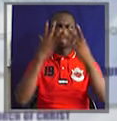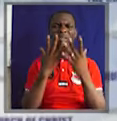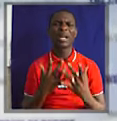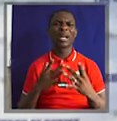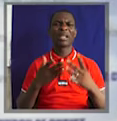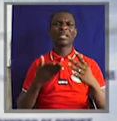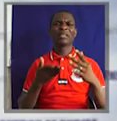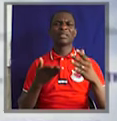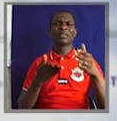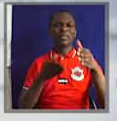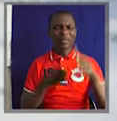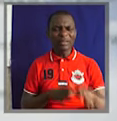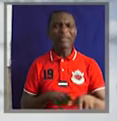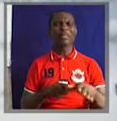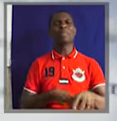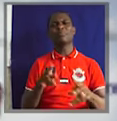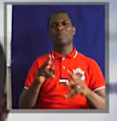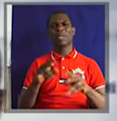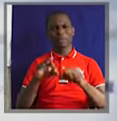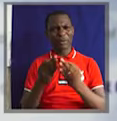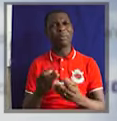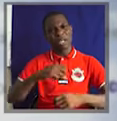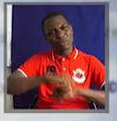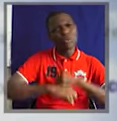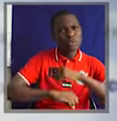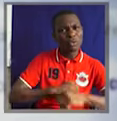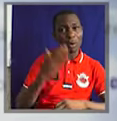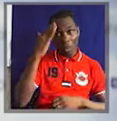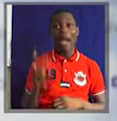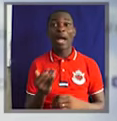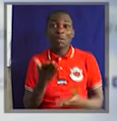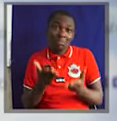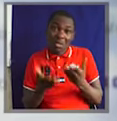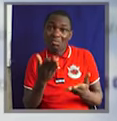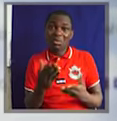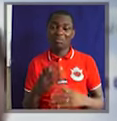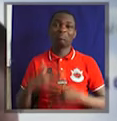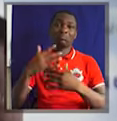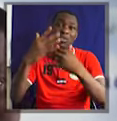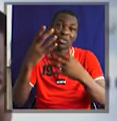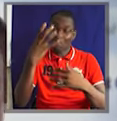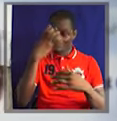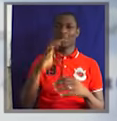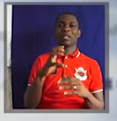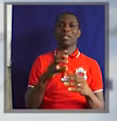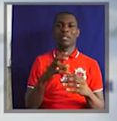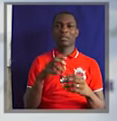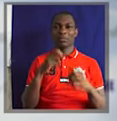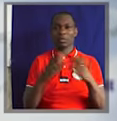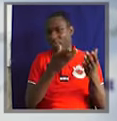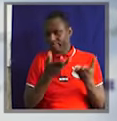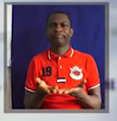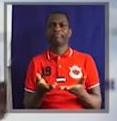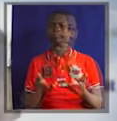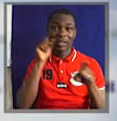saa abusuani mu adɛn ɛna ɛte saa ebi wɔ hɔ a na ɛyɛ generational curse ɛna akɔfa saa